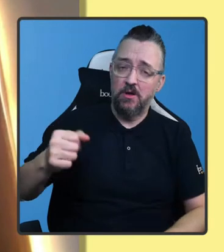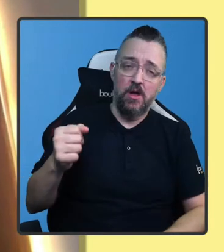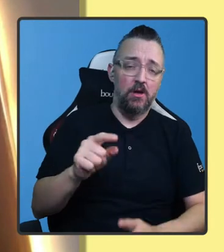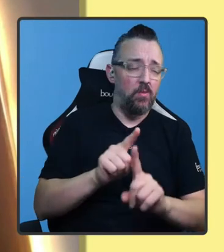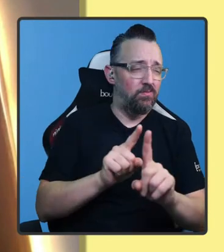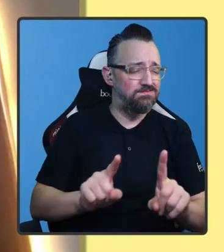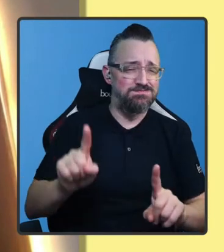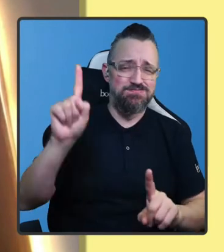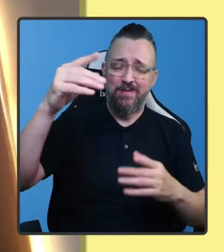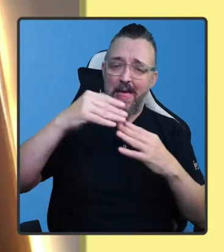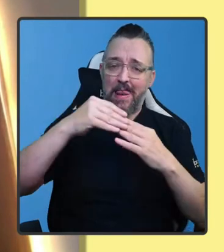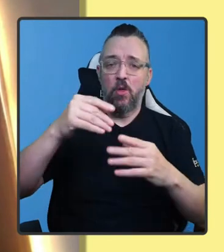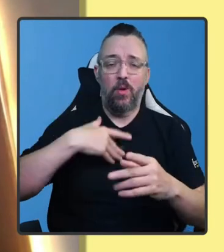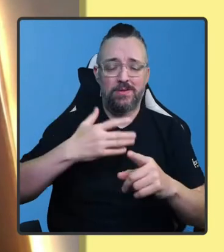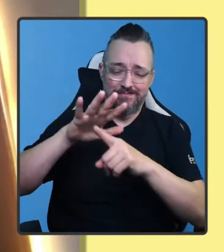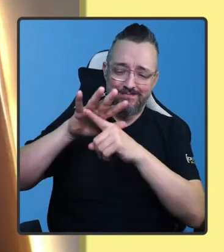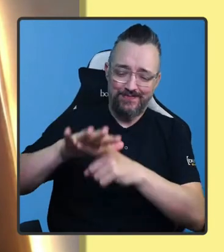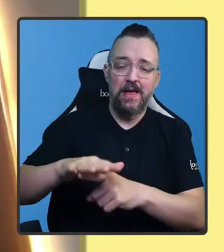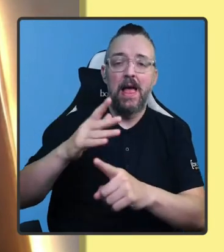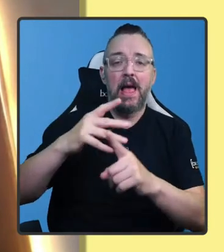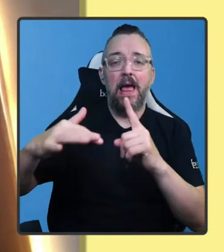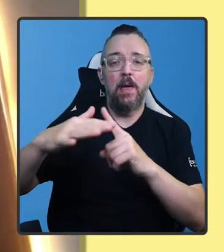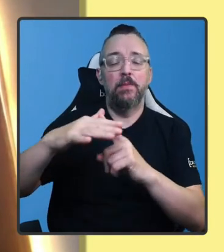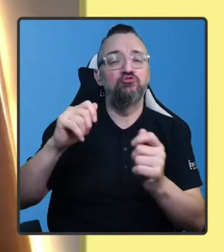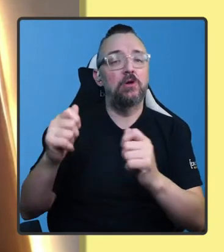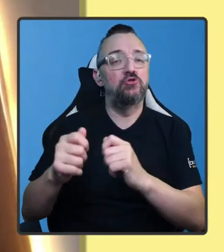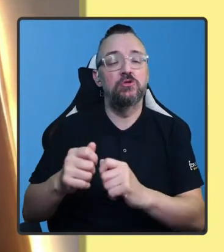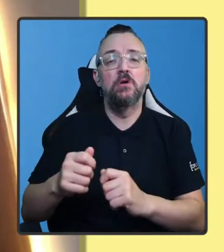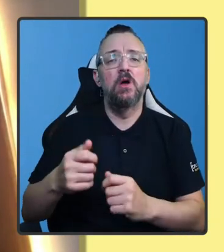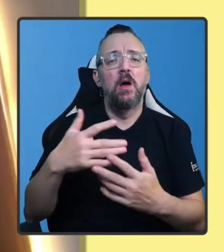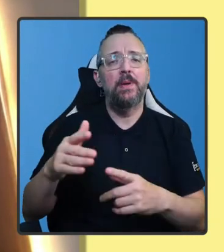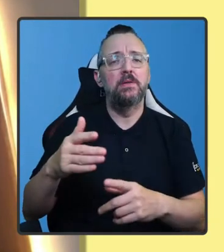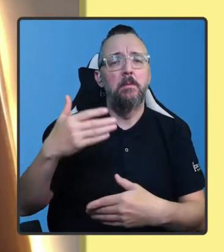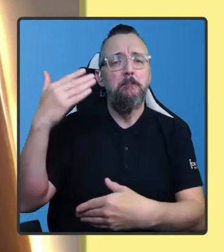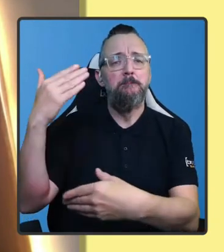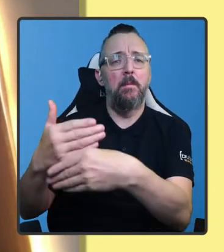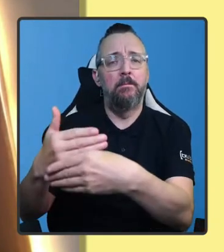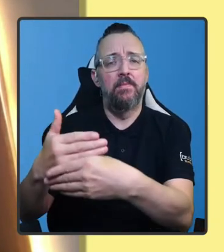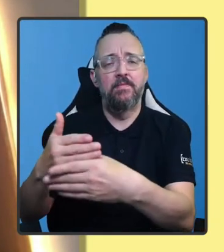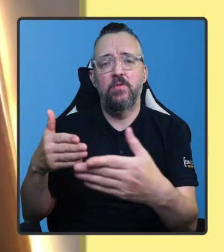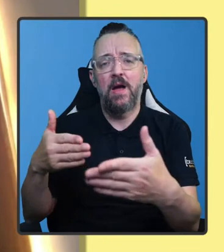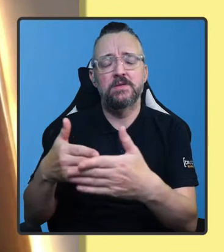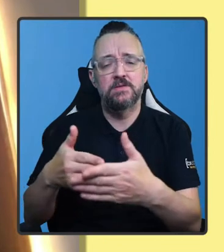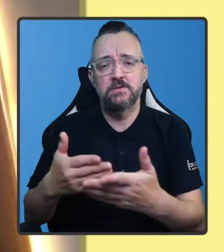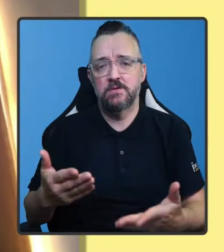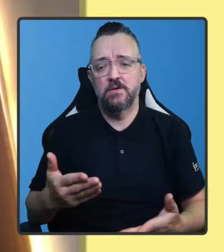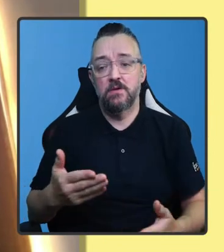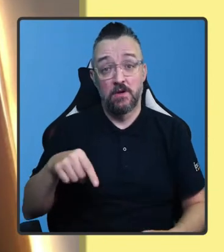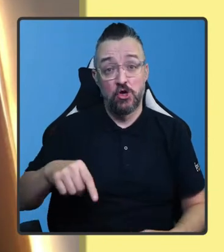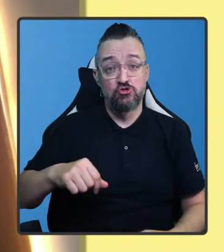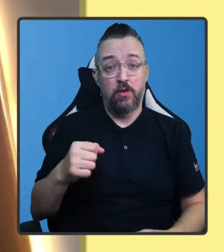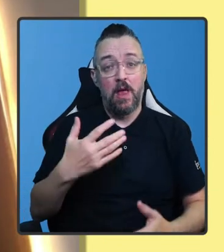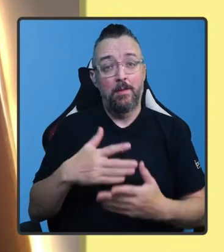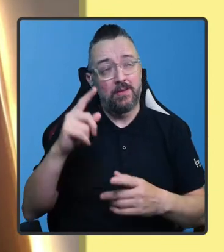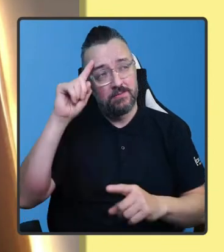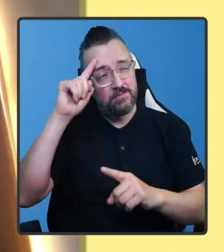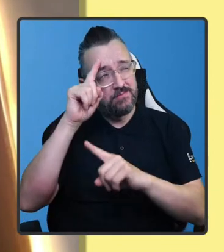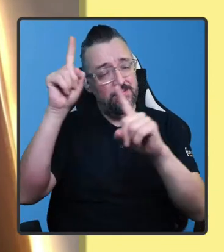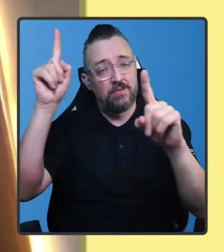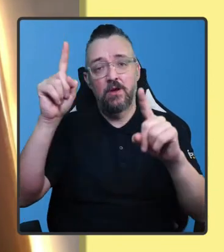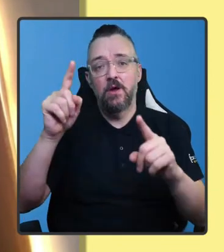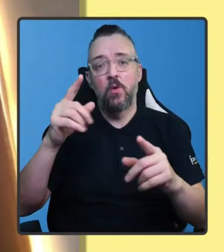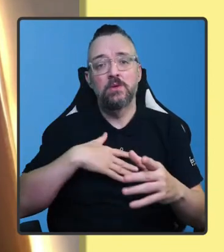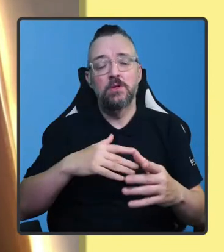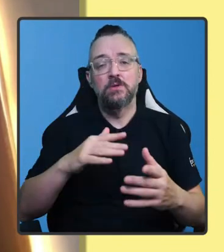mitigating climate change was denied a place at the climate change table. A country who invented the concept of a just